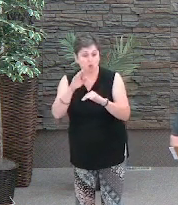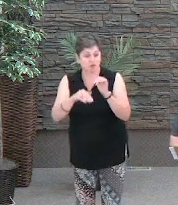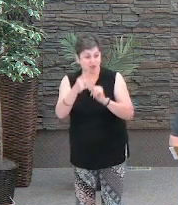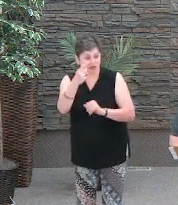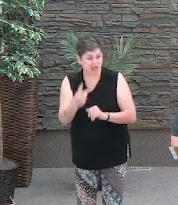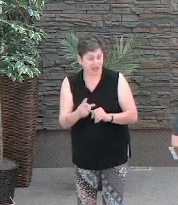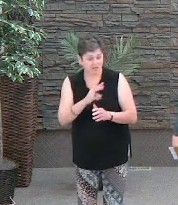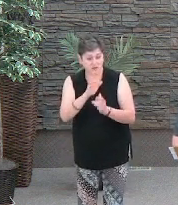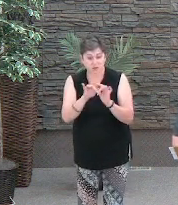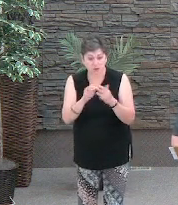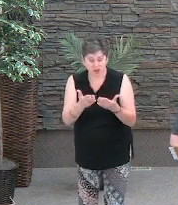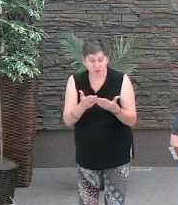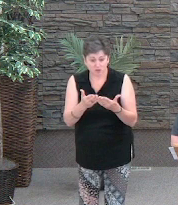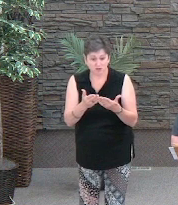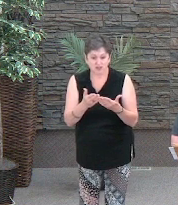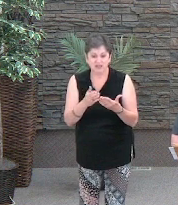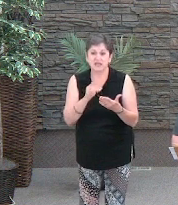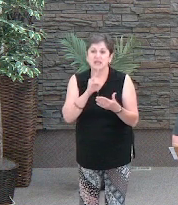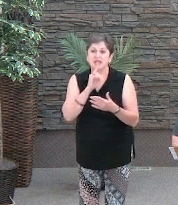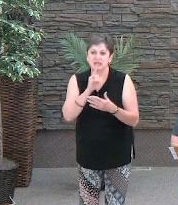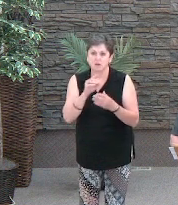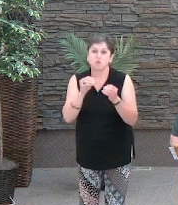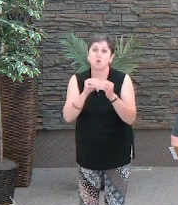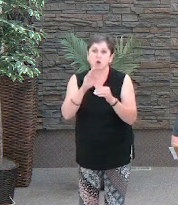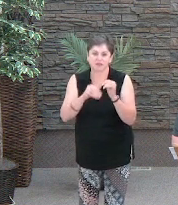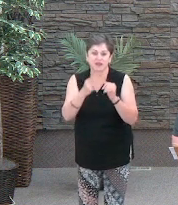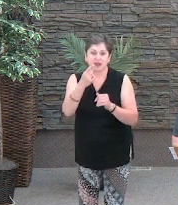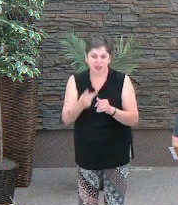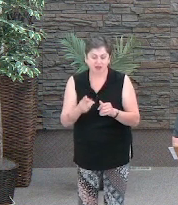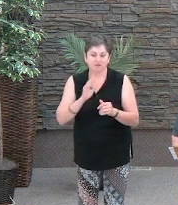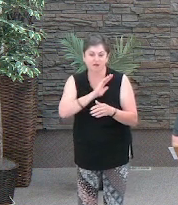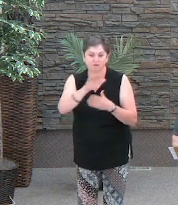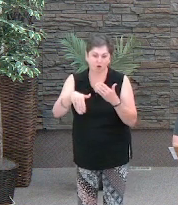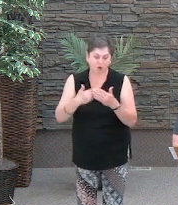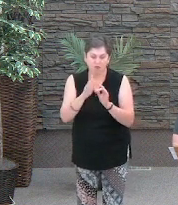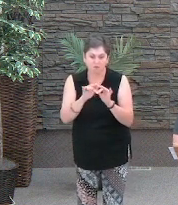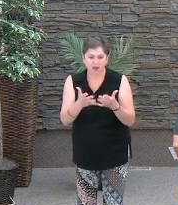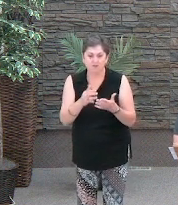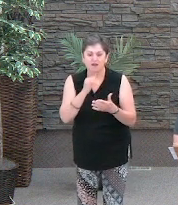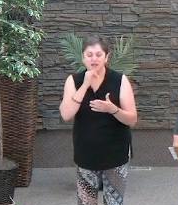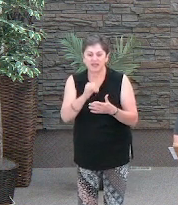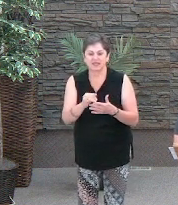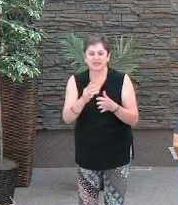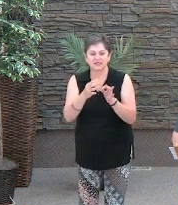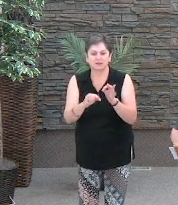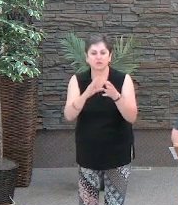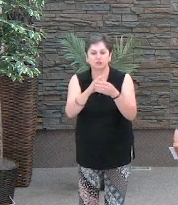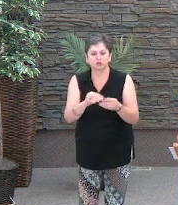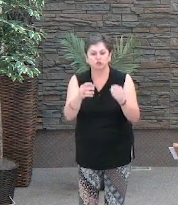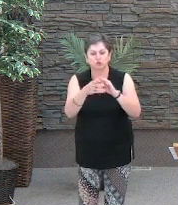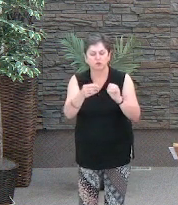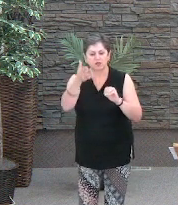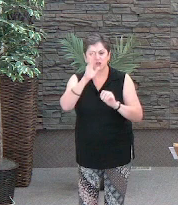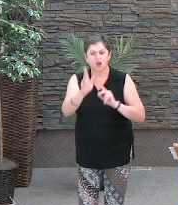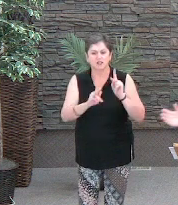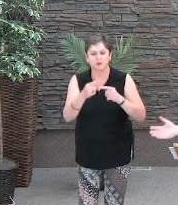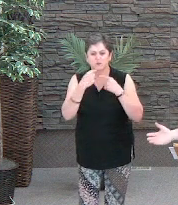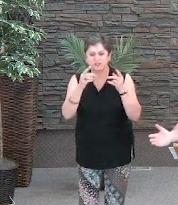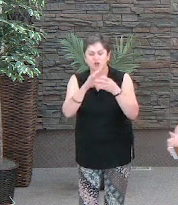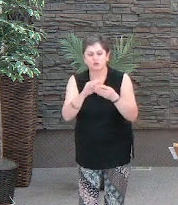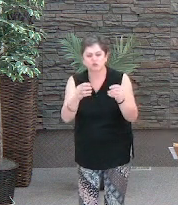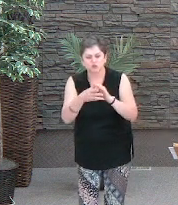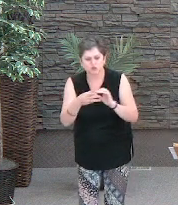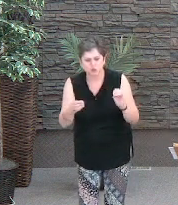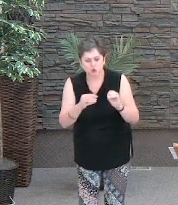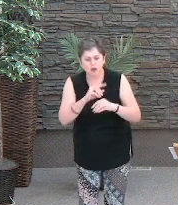of the entire Bible, significantly more than half of the entire Bible, is simply story. God's people telling the